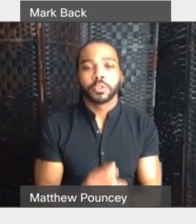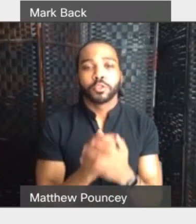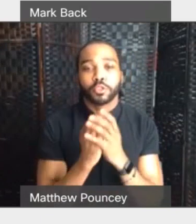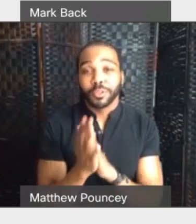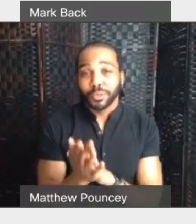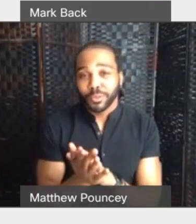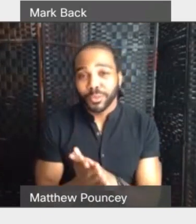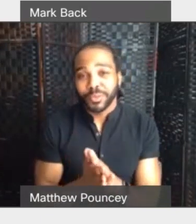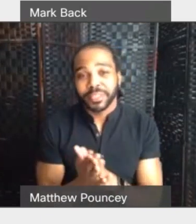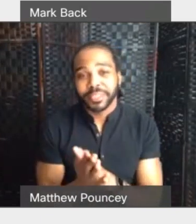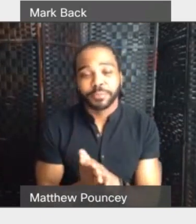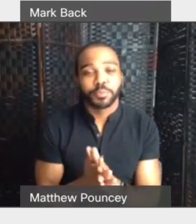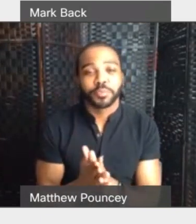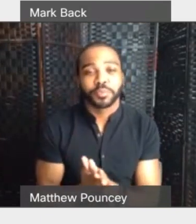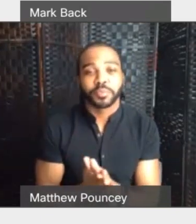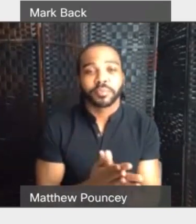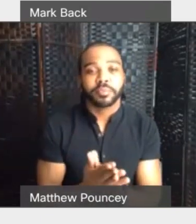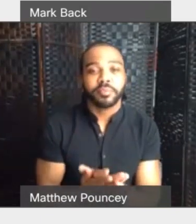So